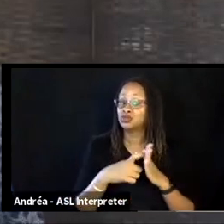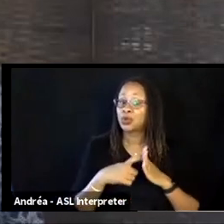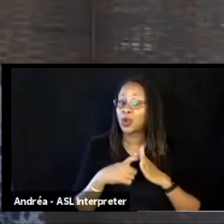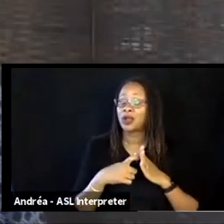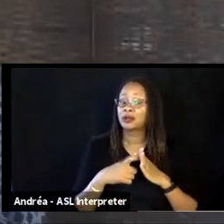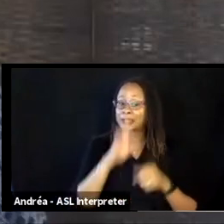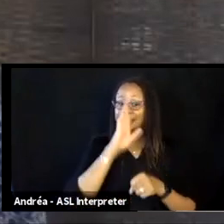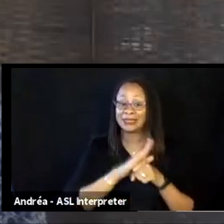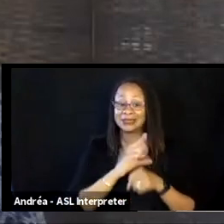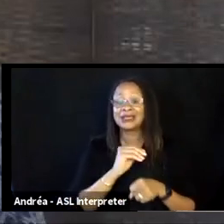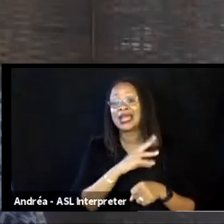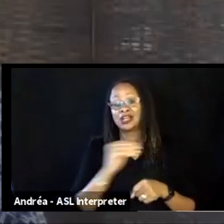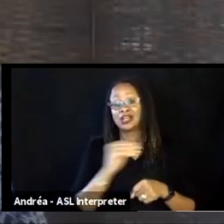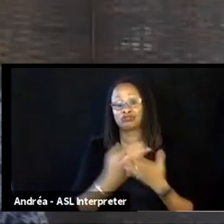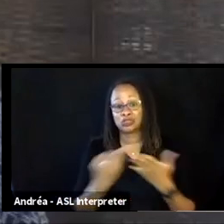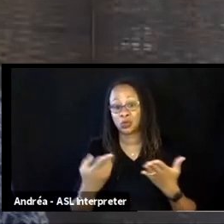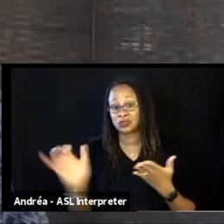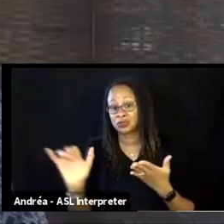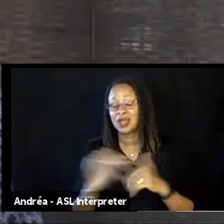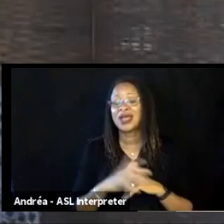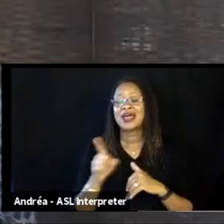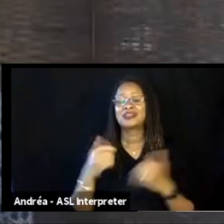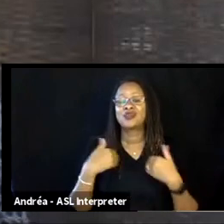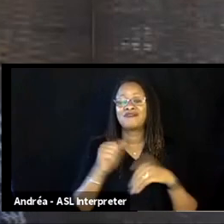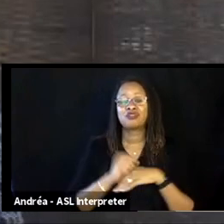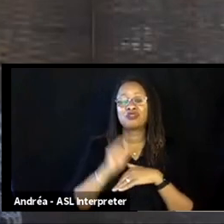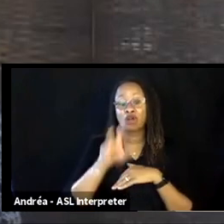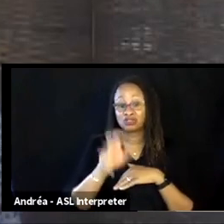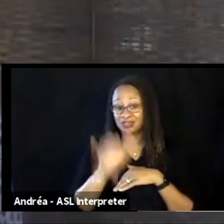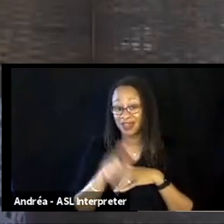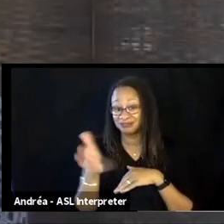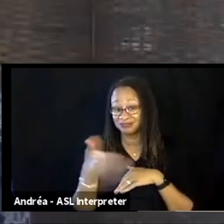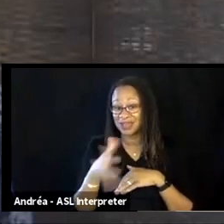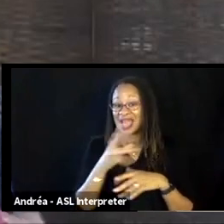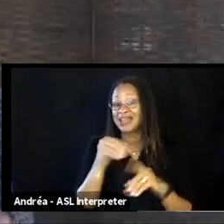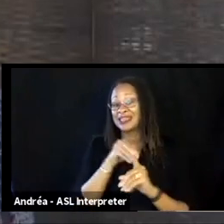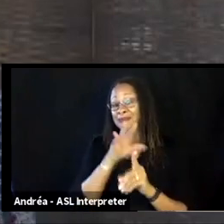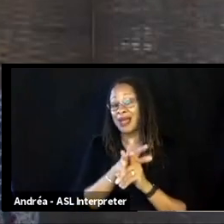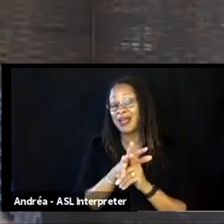commitment and resources, and that you have launched, and the impact